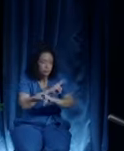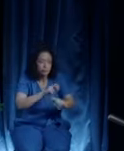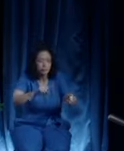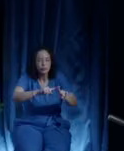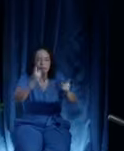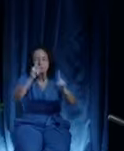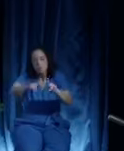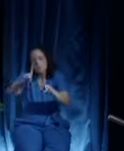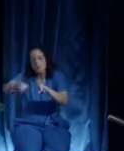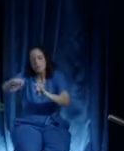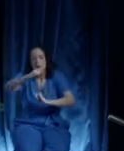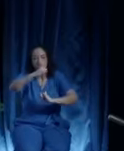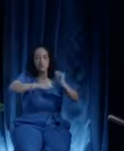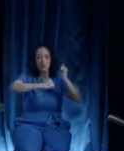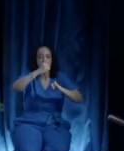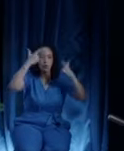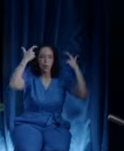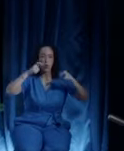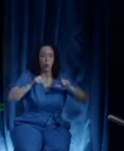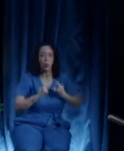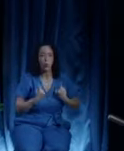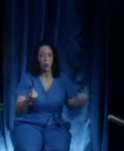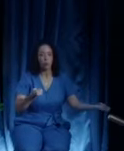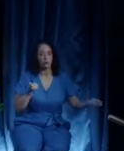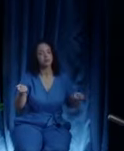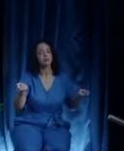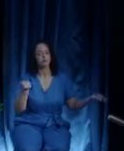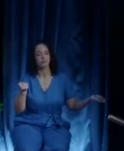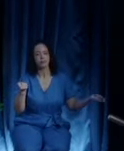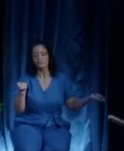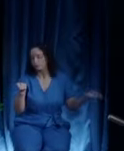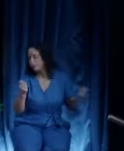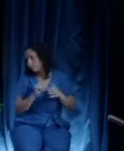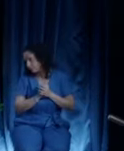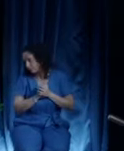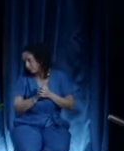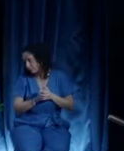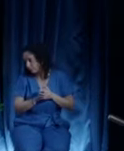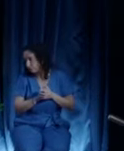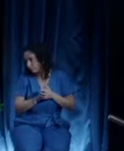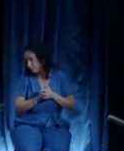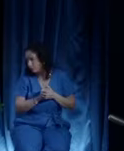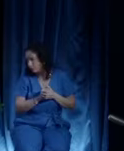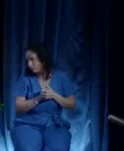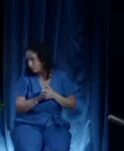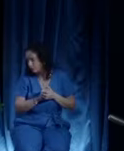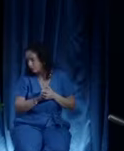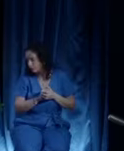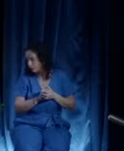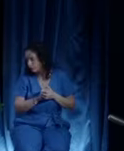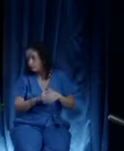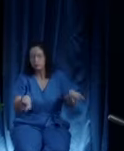court, which we might come on to. And also, what does survive is